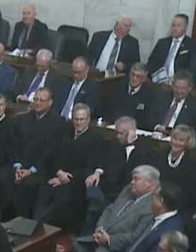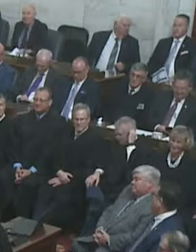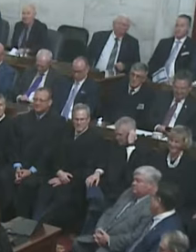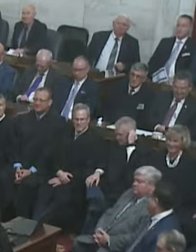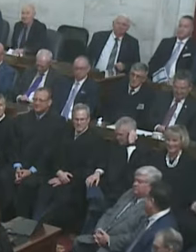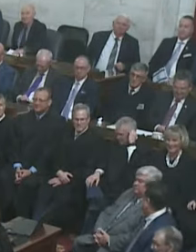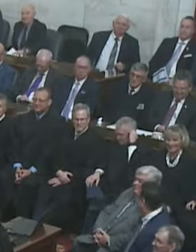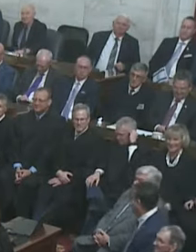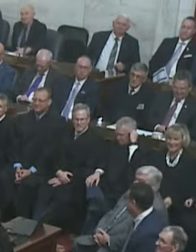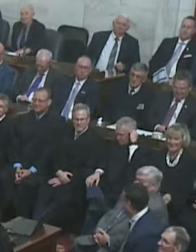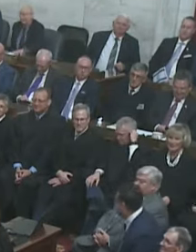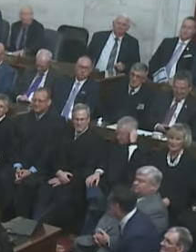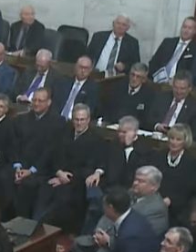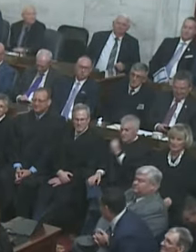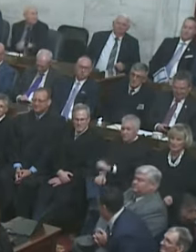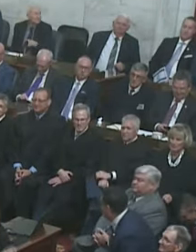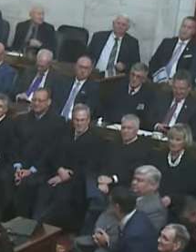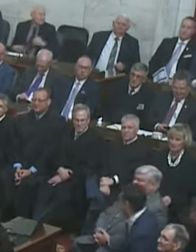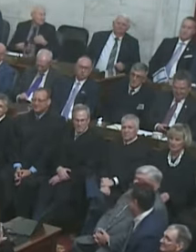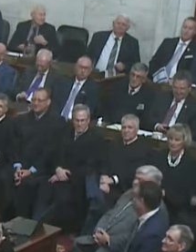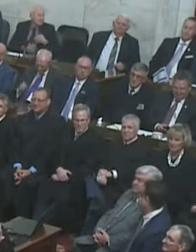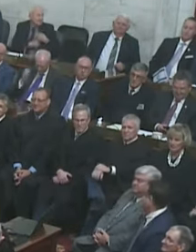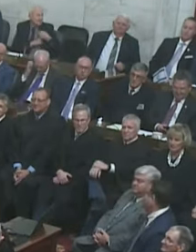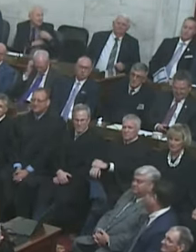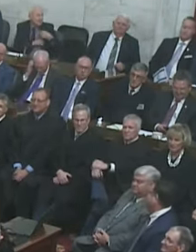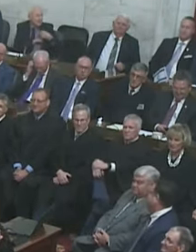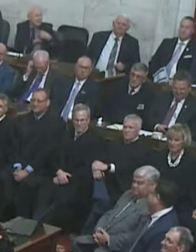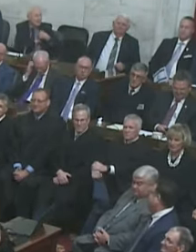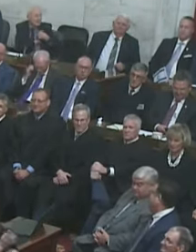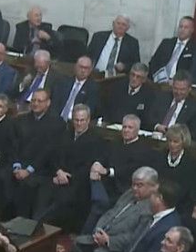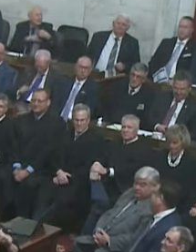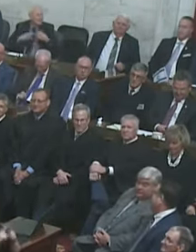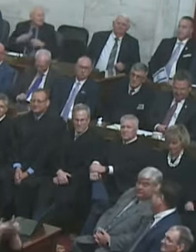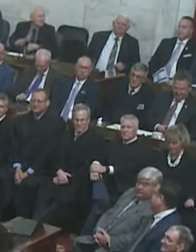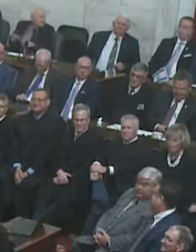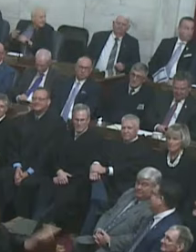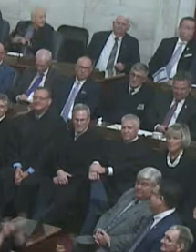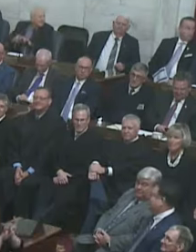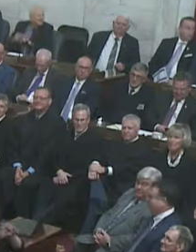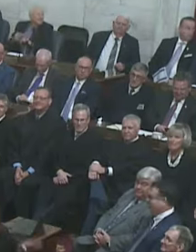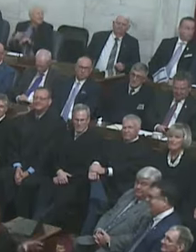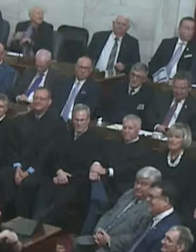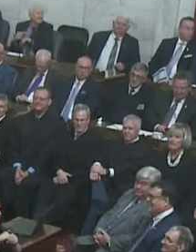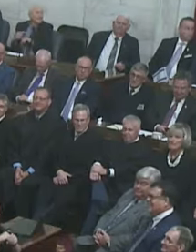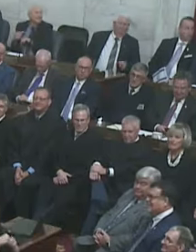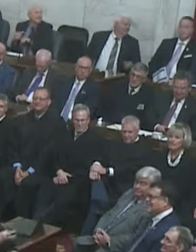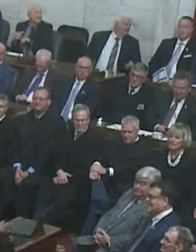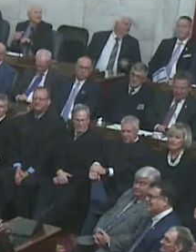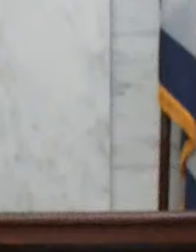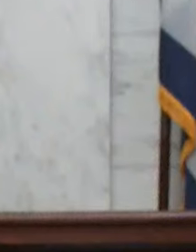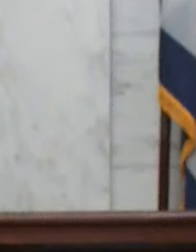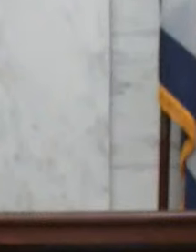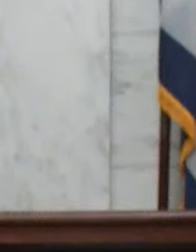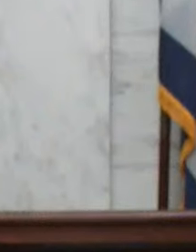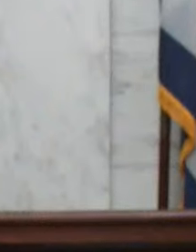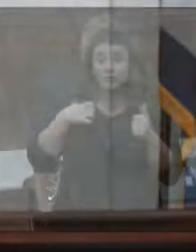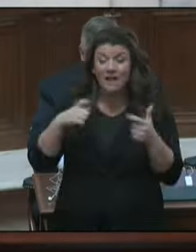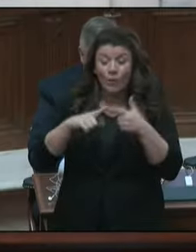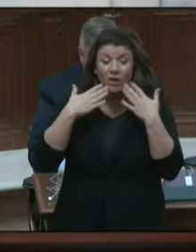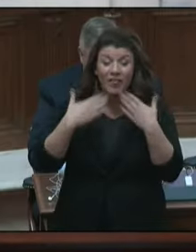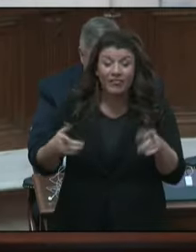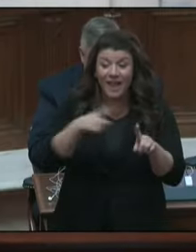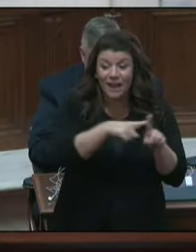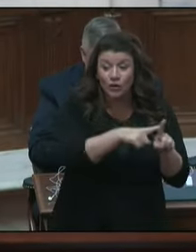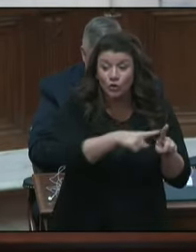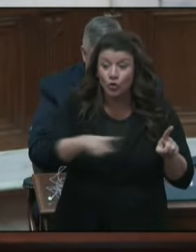I'll get to the meat and the potatoes in just a second. But I want to thank you. I want to thank you